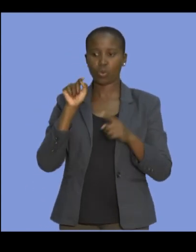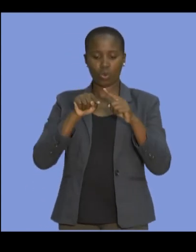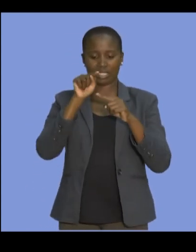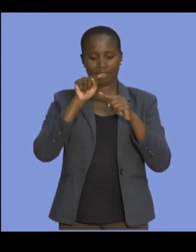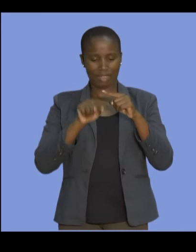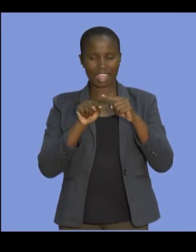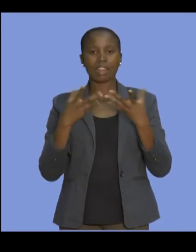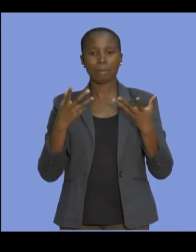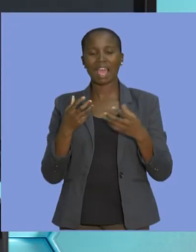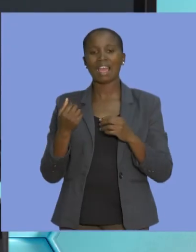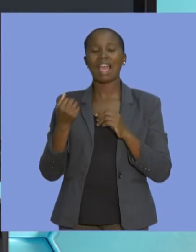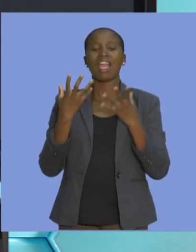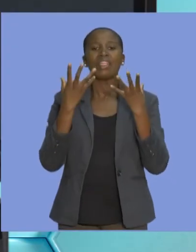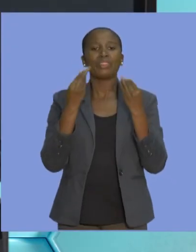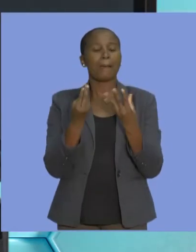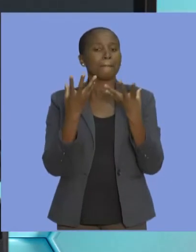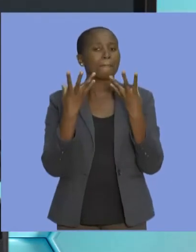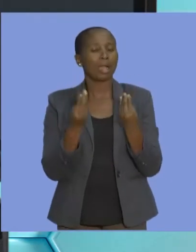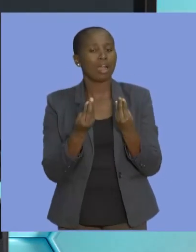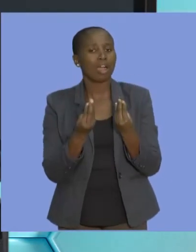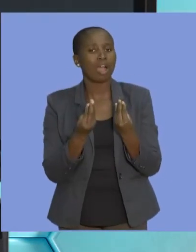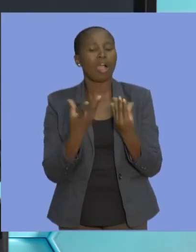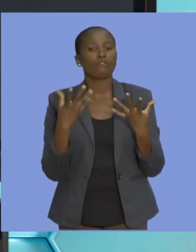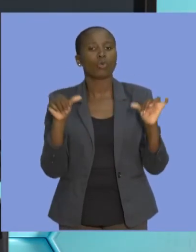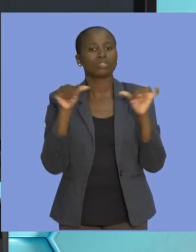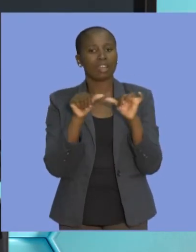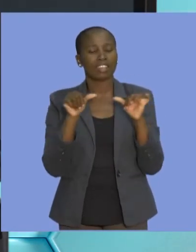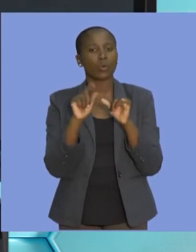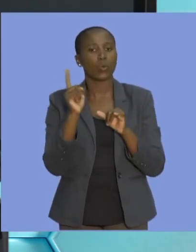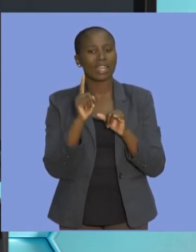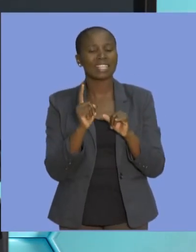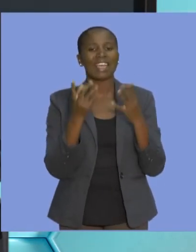the size of our data.